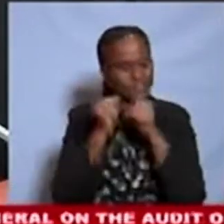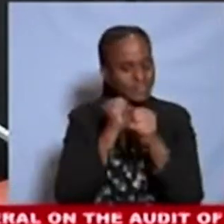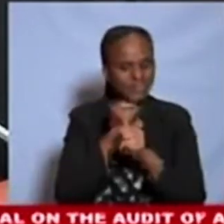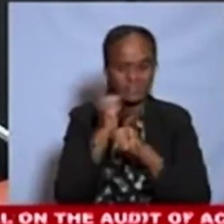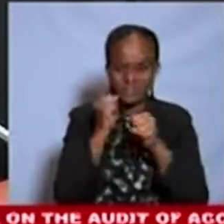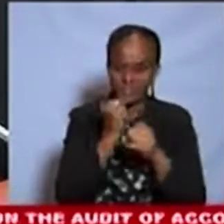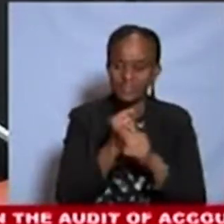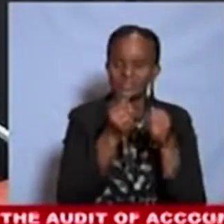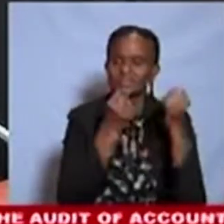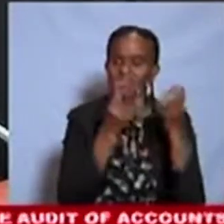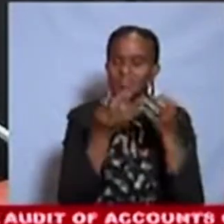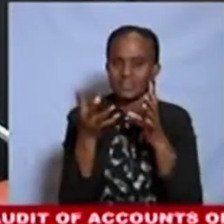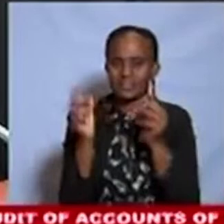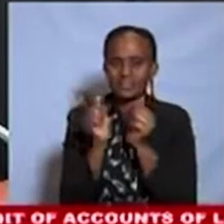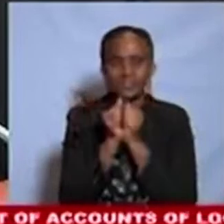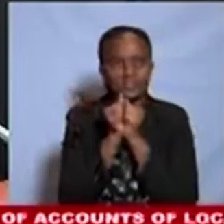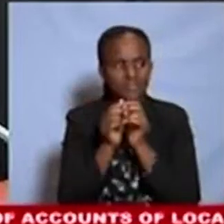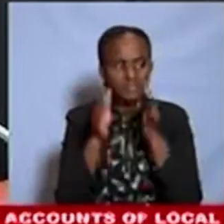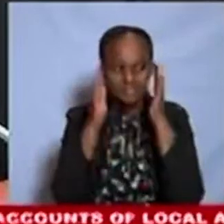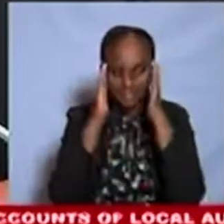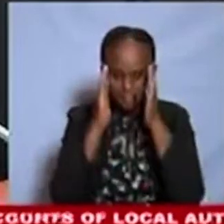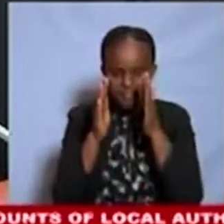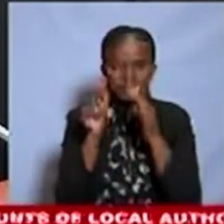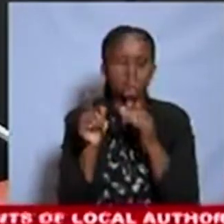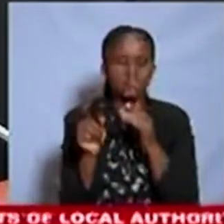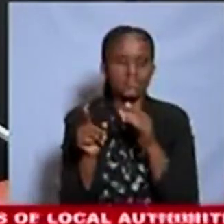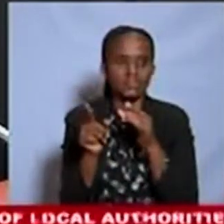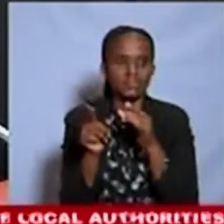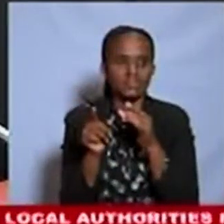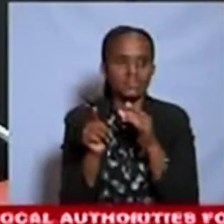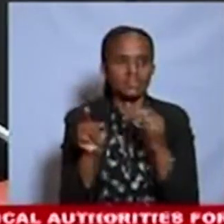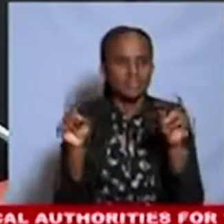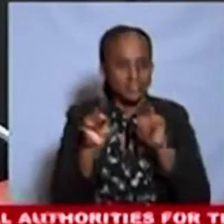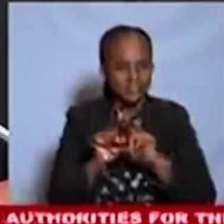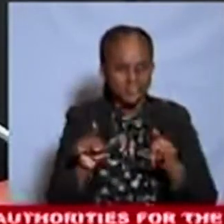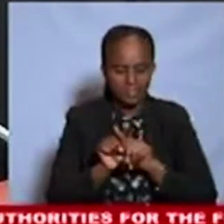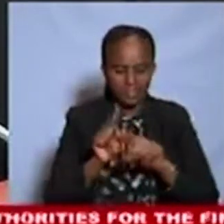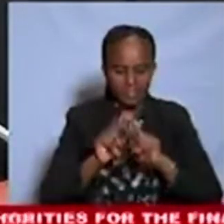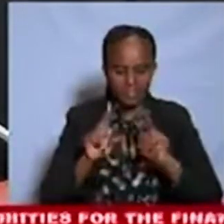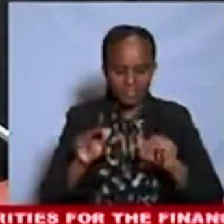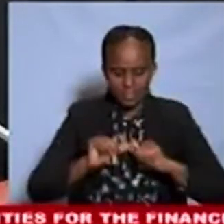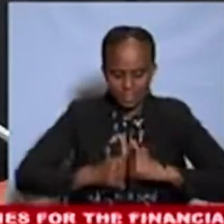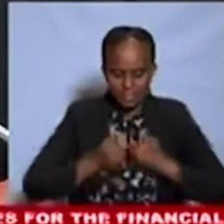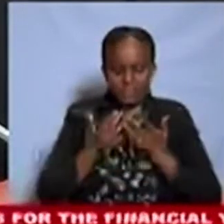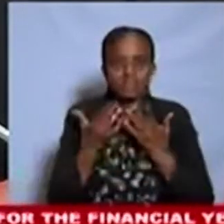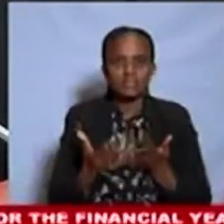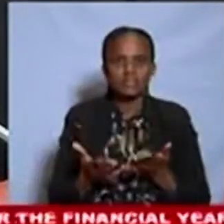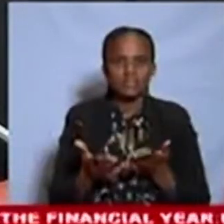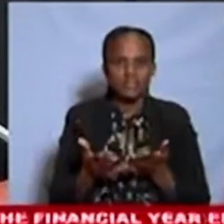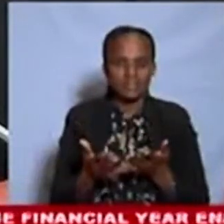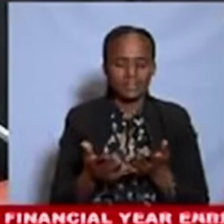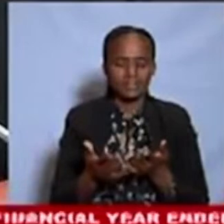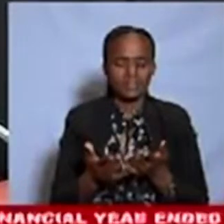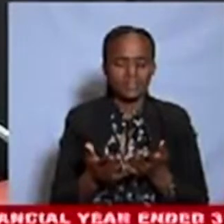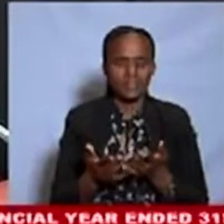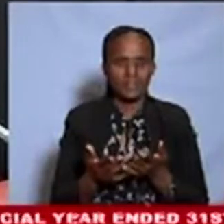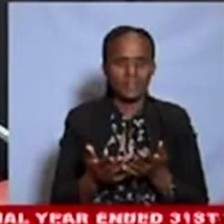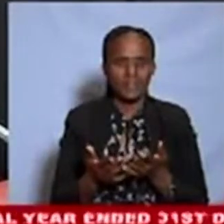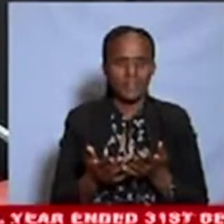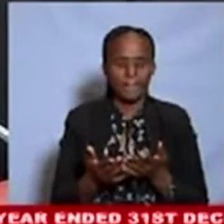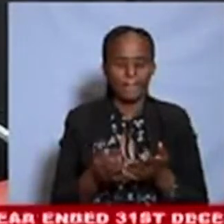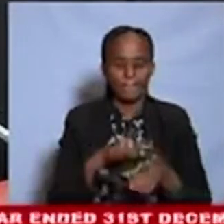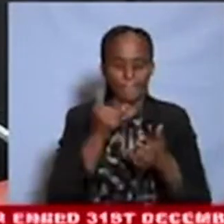without attending to it. All the same, Chair, I think we are here. We are being sharpened. As you